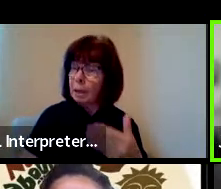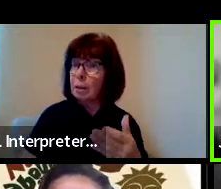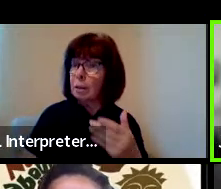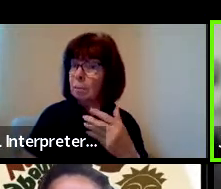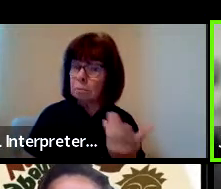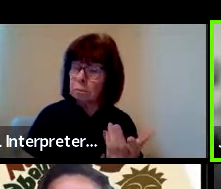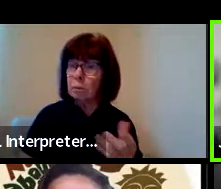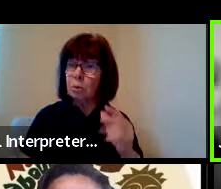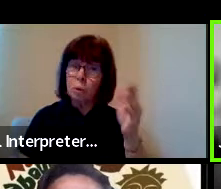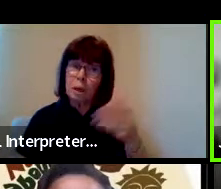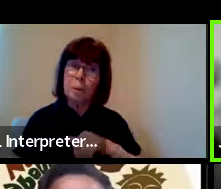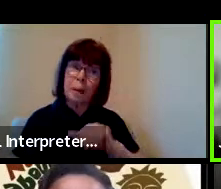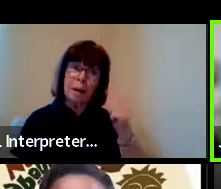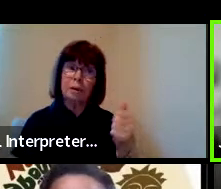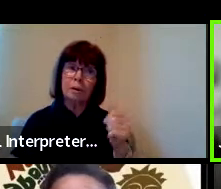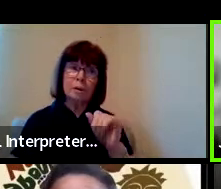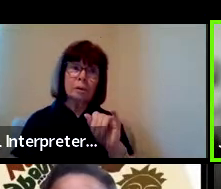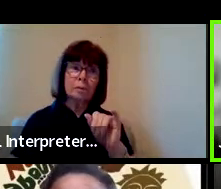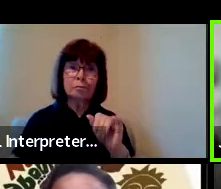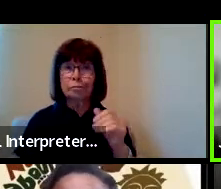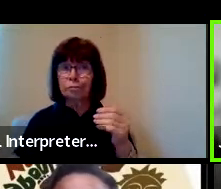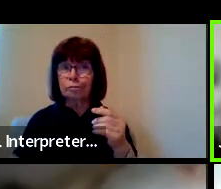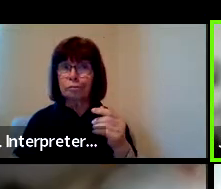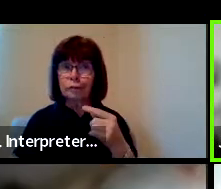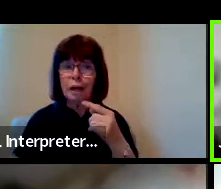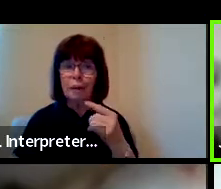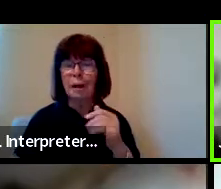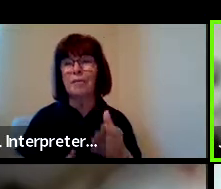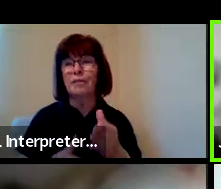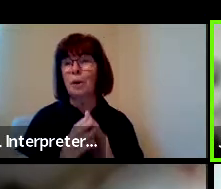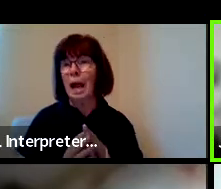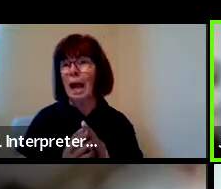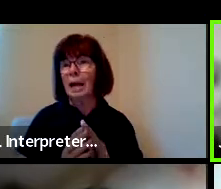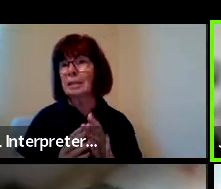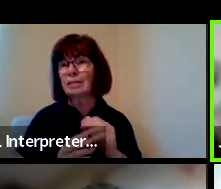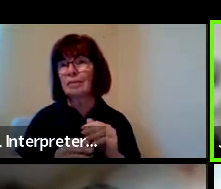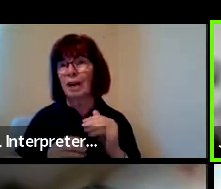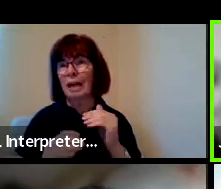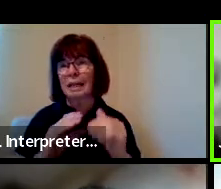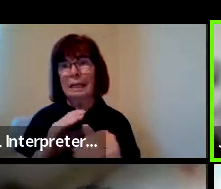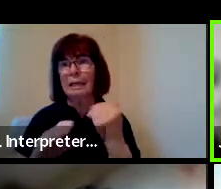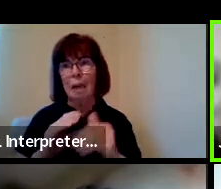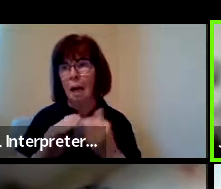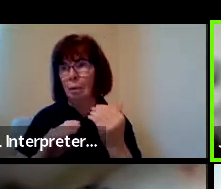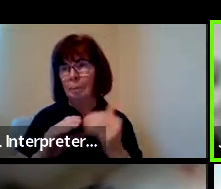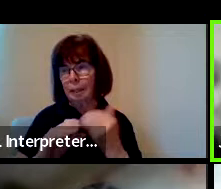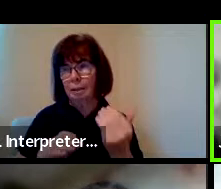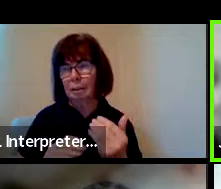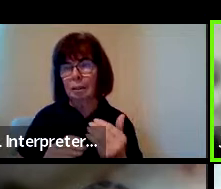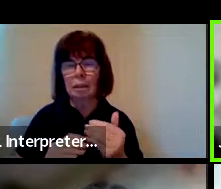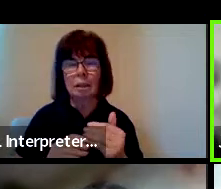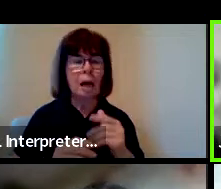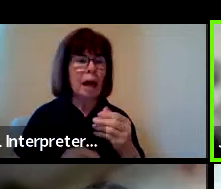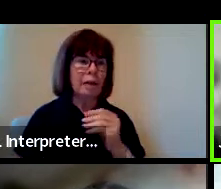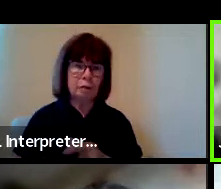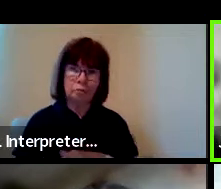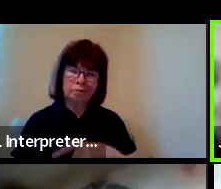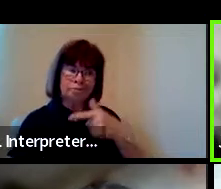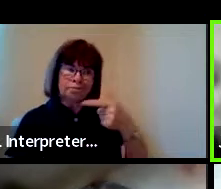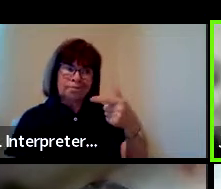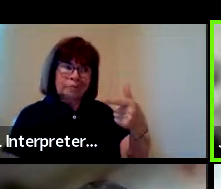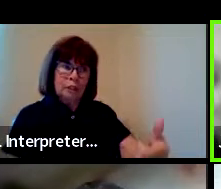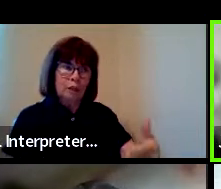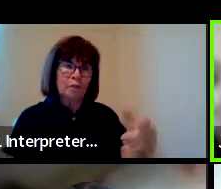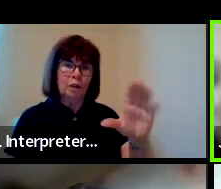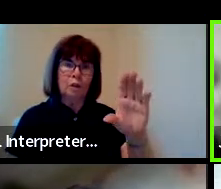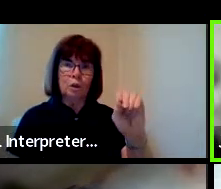other input. I'm going to have to ask by email. I want to turn it back to our co-chair, our